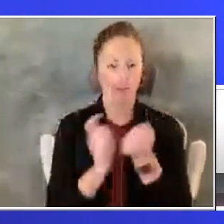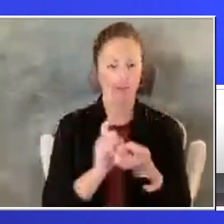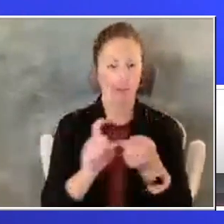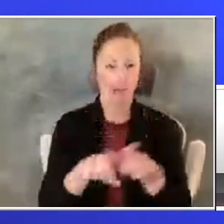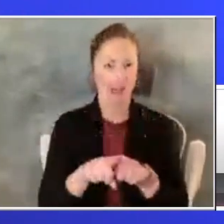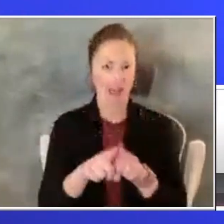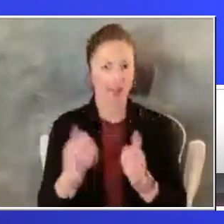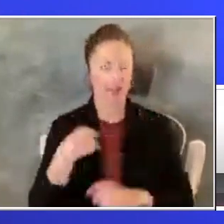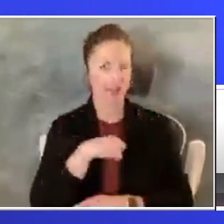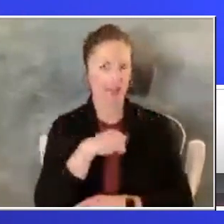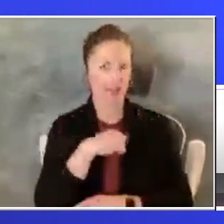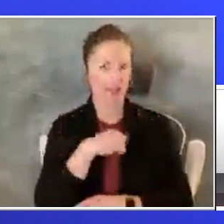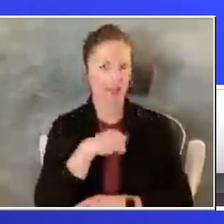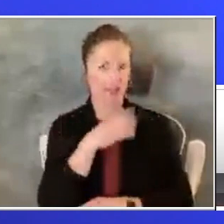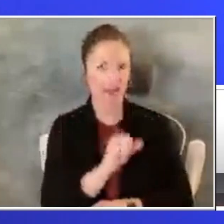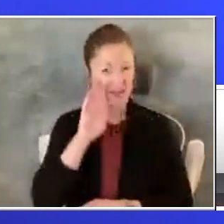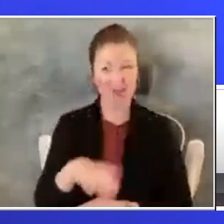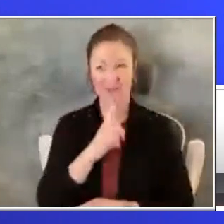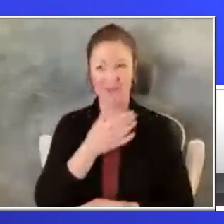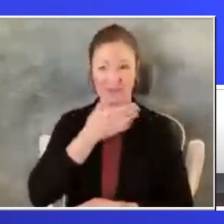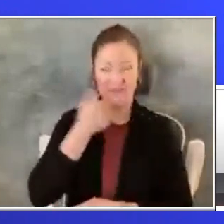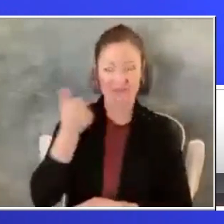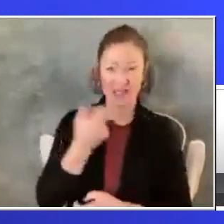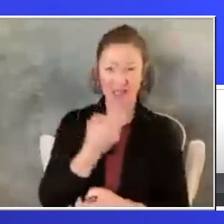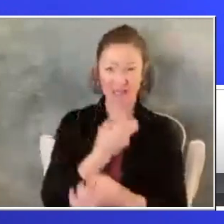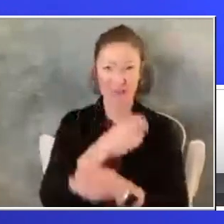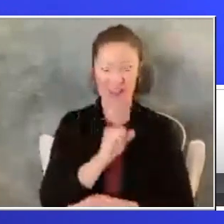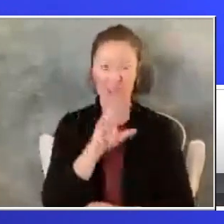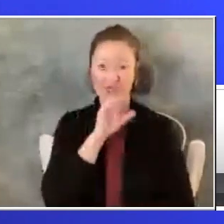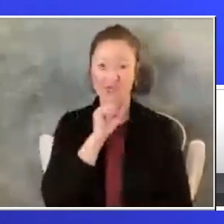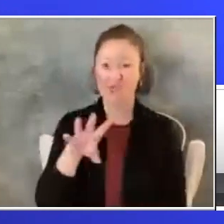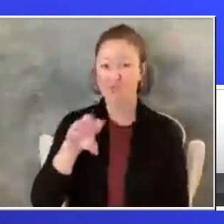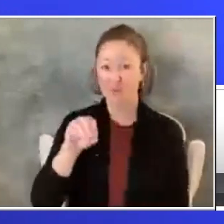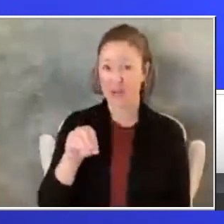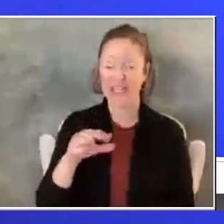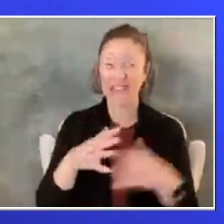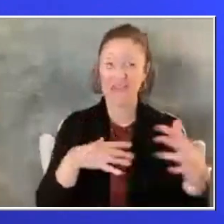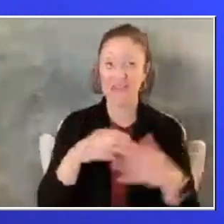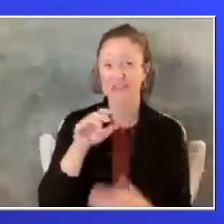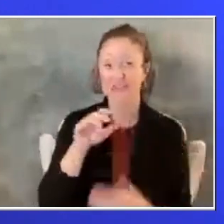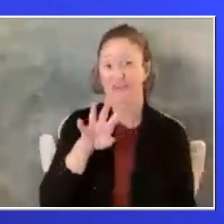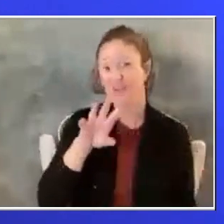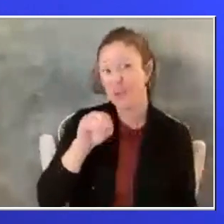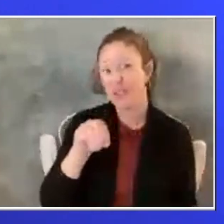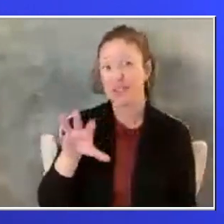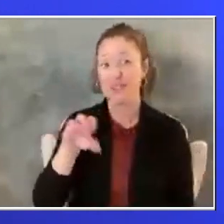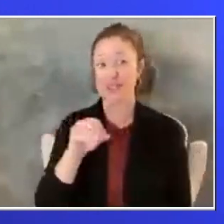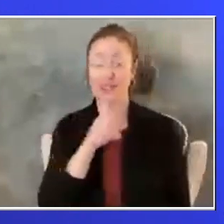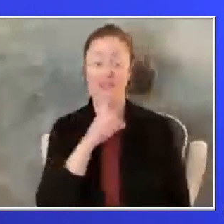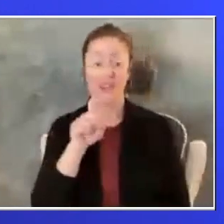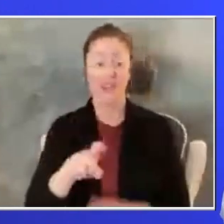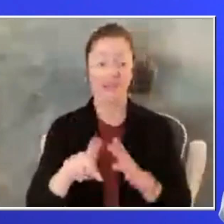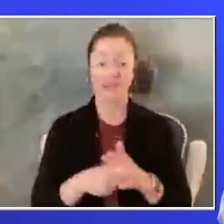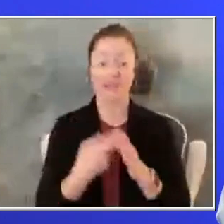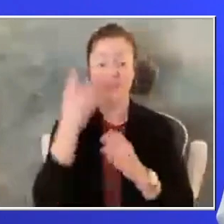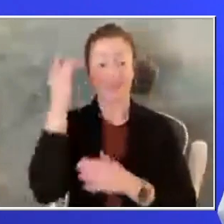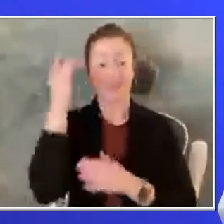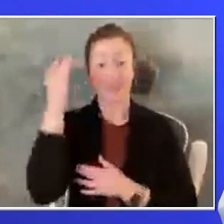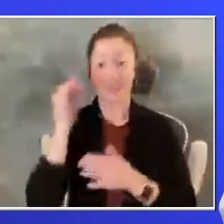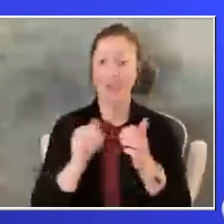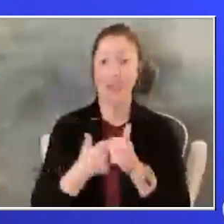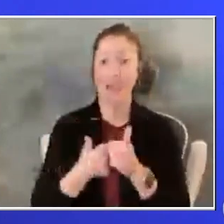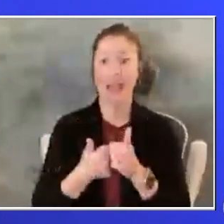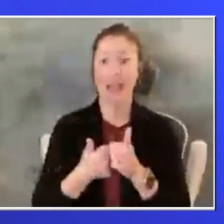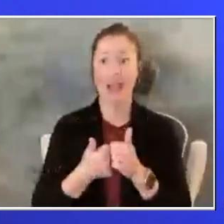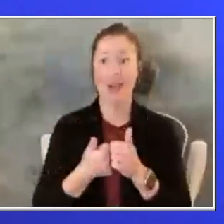peak bone age is around 40. So even for those of us in our 40s and 50s, we really need to start thinking about ways to help keep our bones as